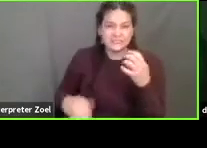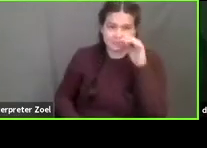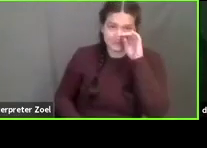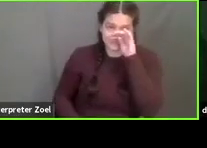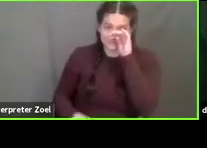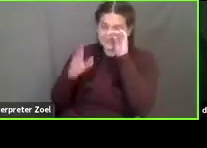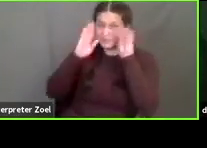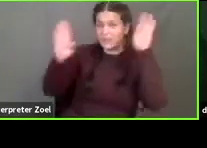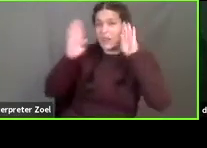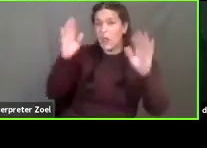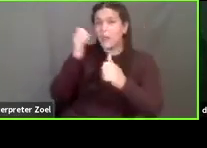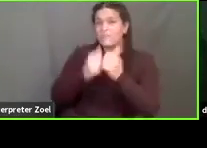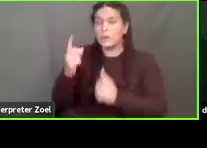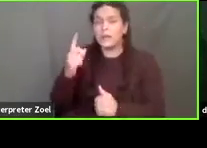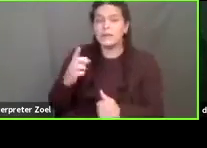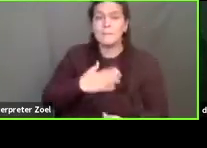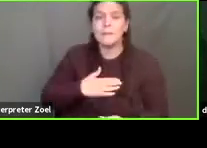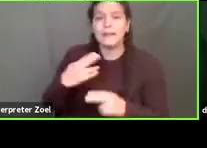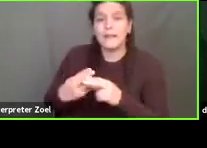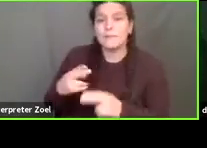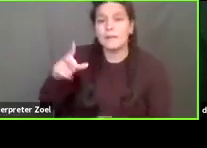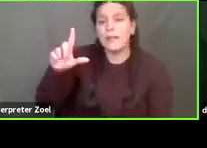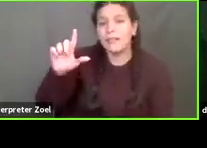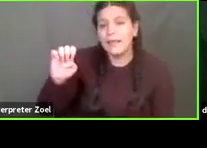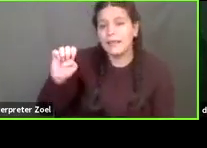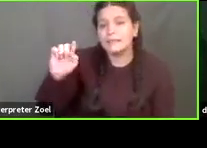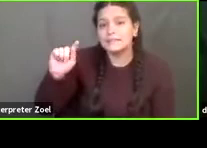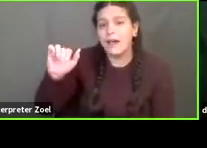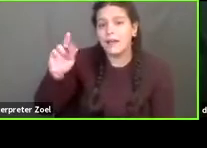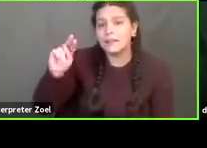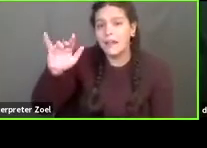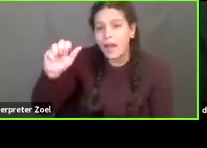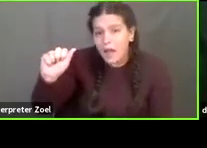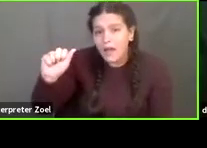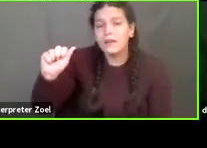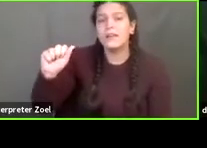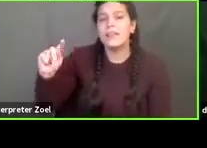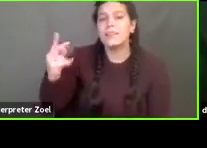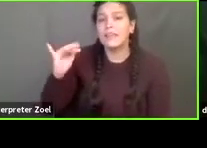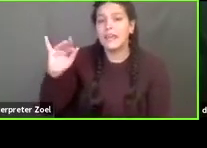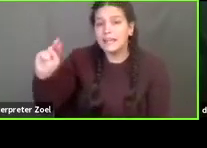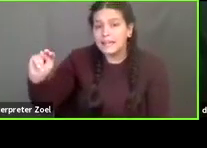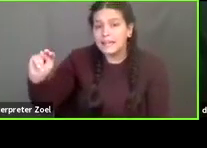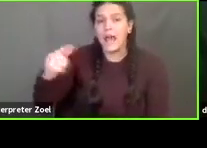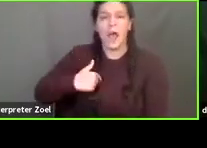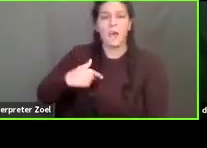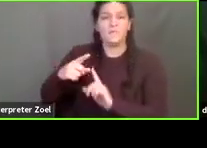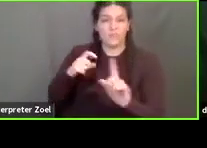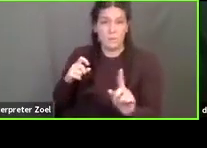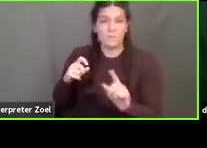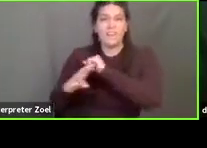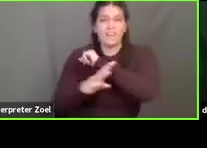name is Laitanya Thin. I am from the Navajo Nation from Dene College.